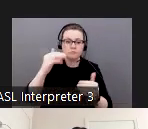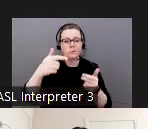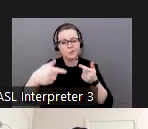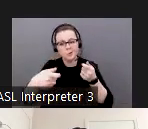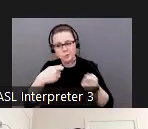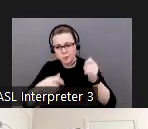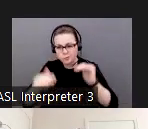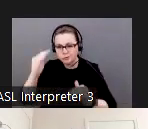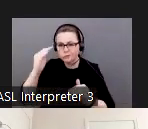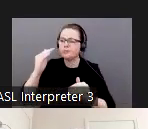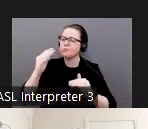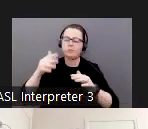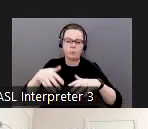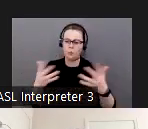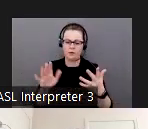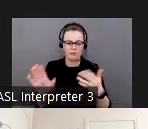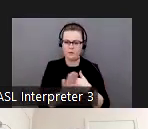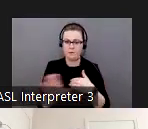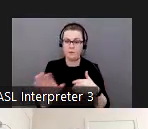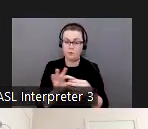the relationship, whatever it may be.